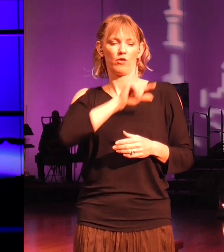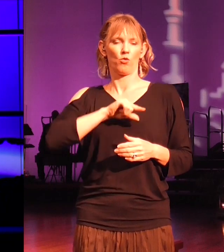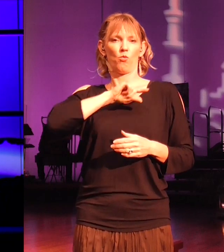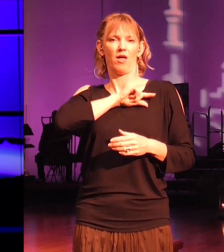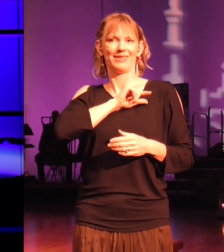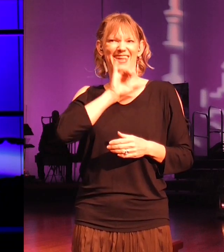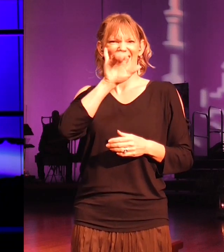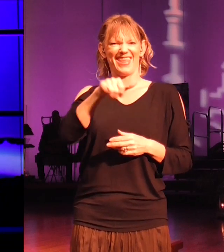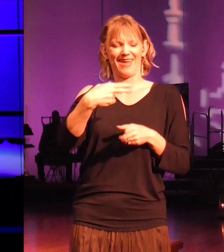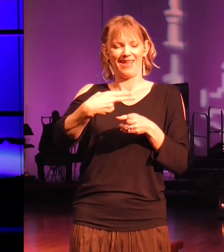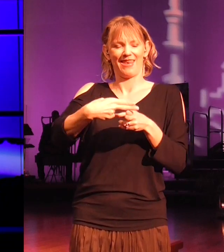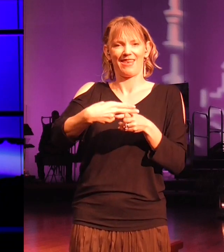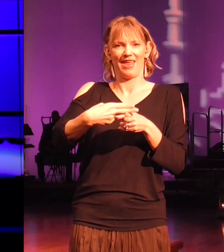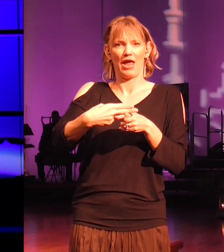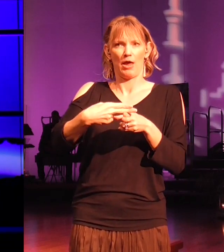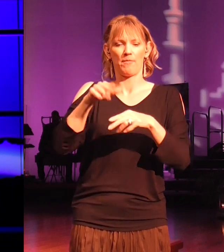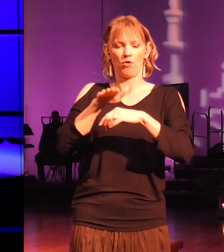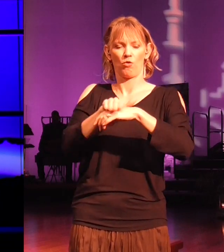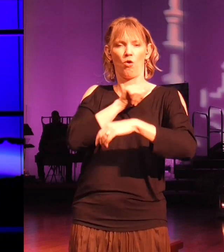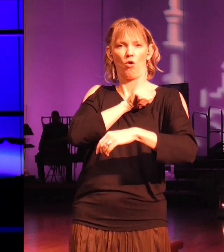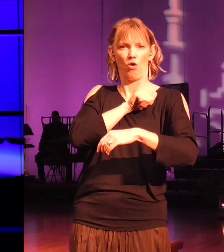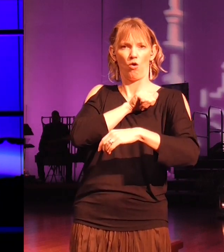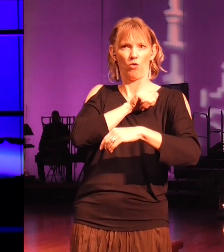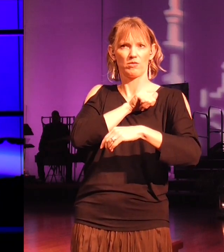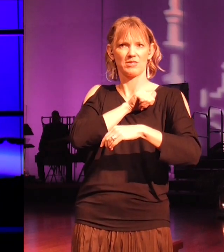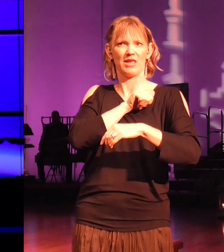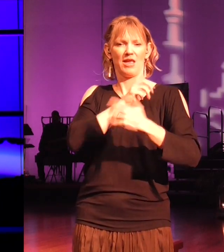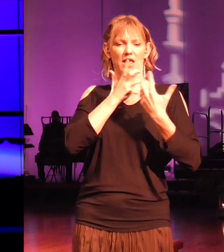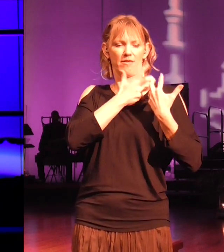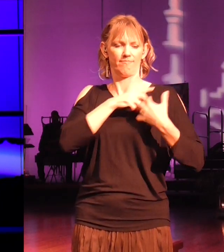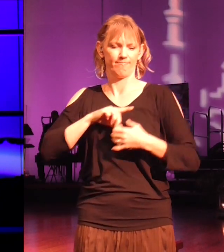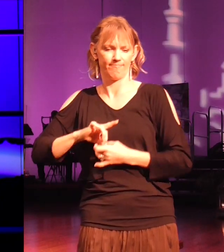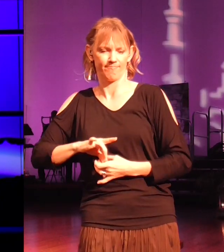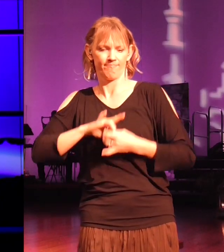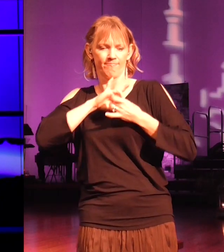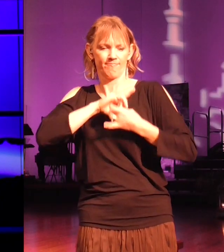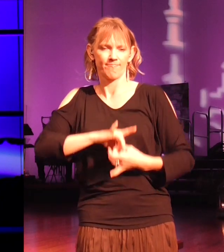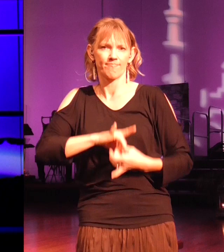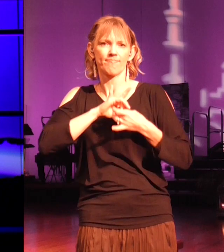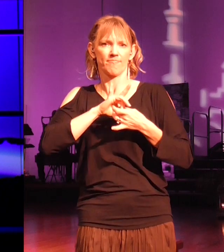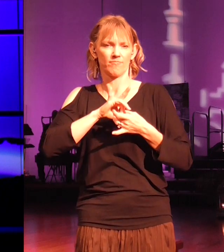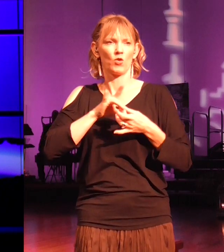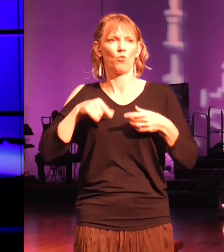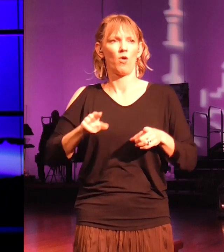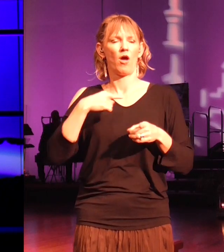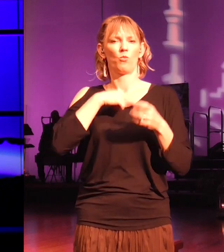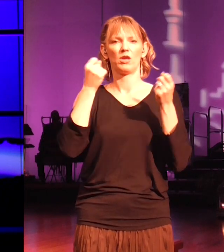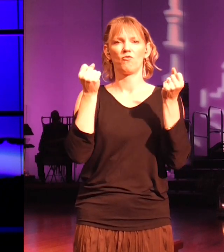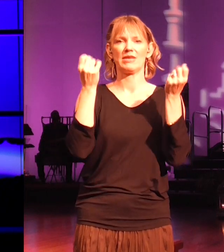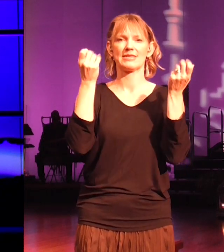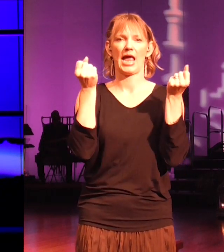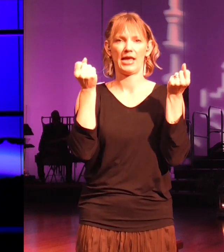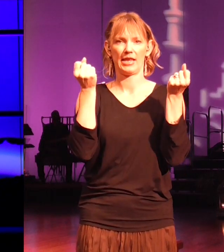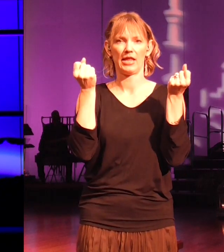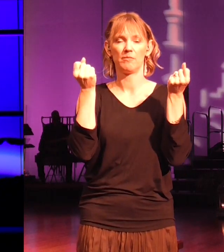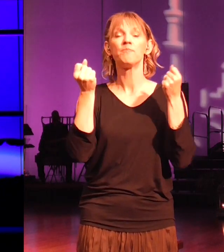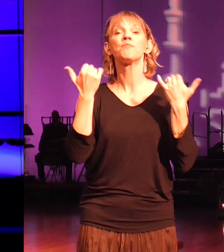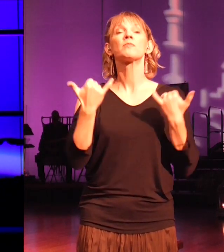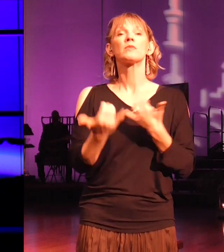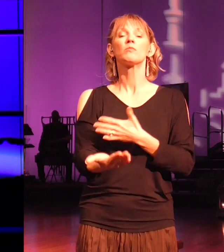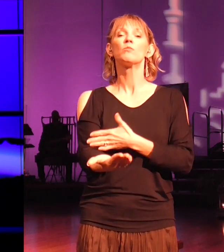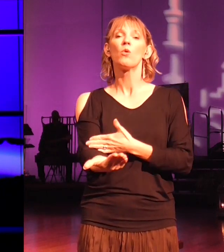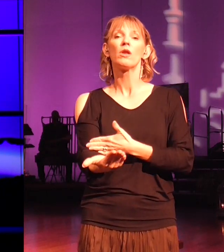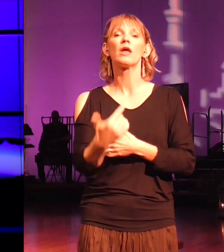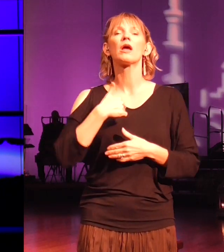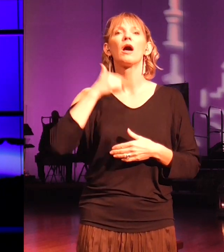name calls forth in its resonance, in its vibration as we recite it. So this morning I'm going to